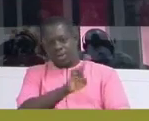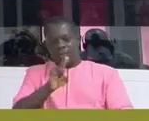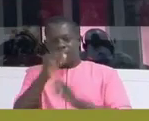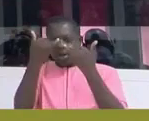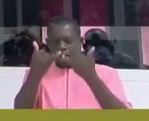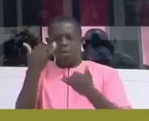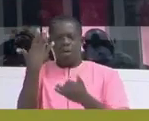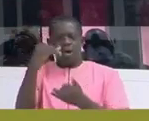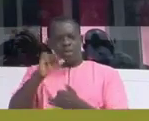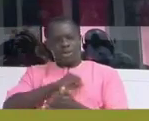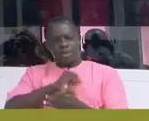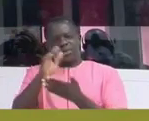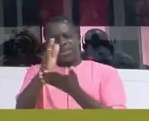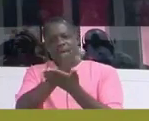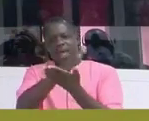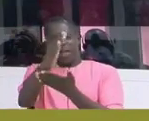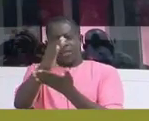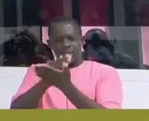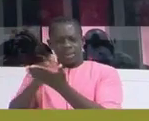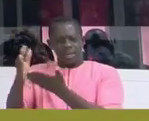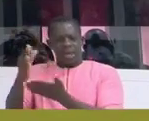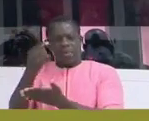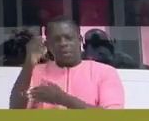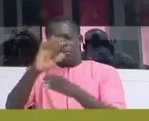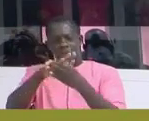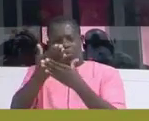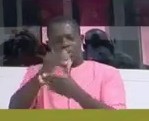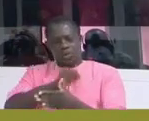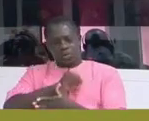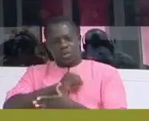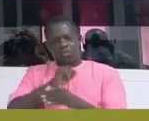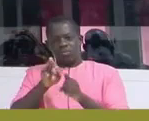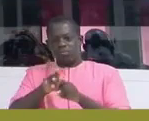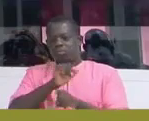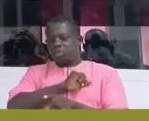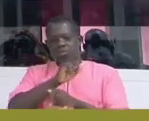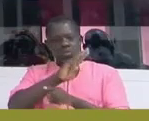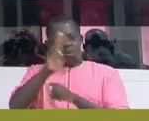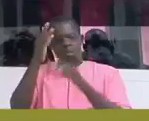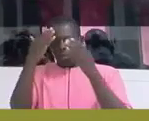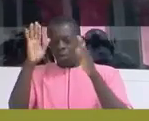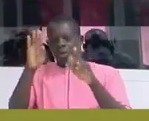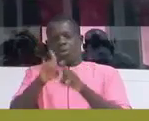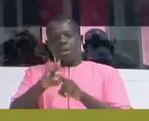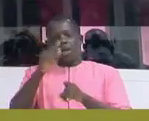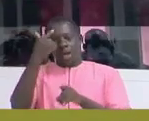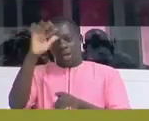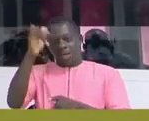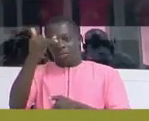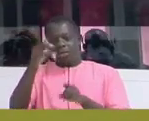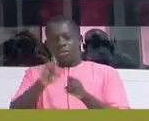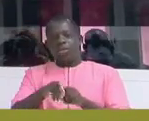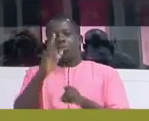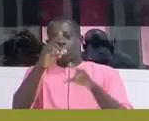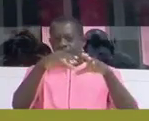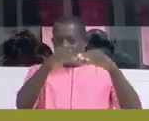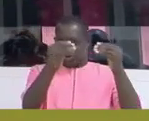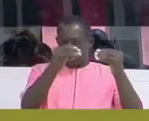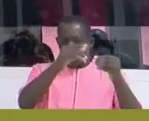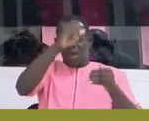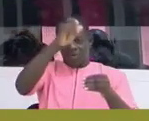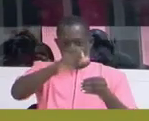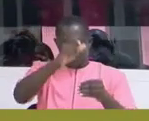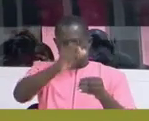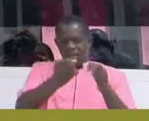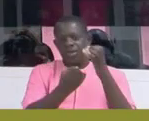Now how they share the money between themselves I don't know but the agreement was that 1,000 was for the village development and the